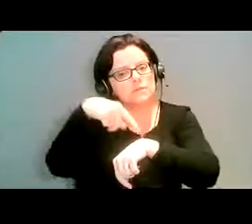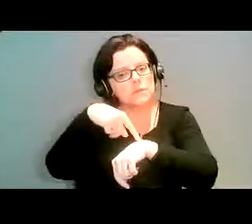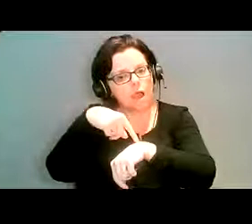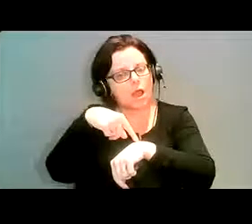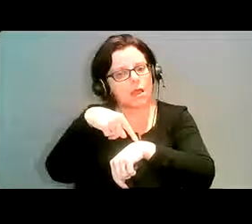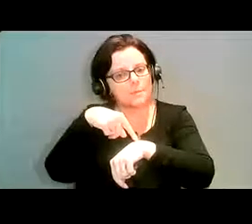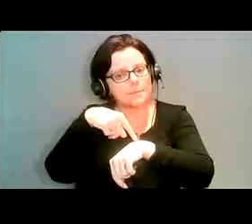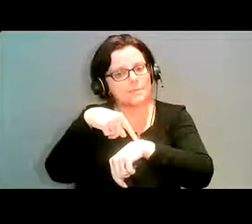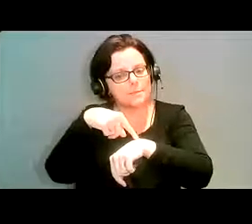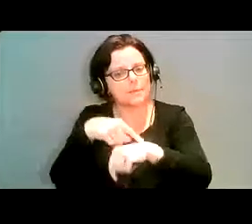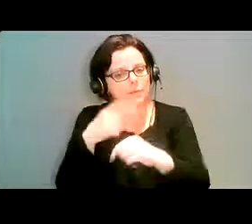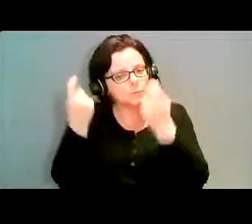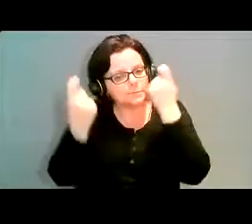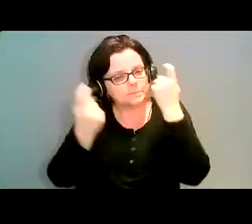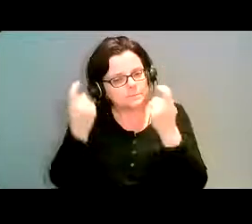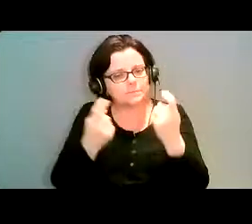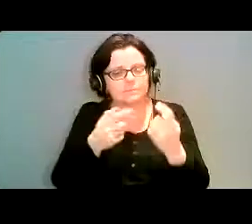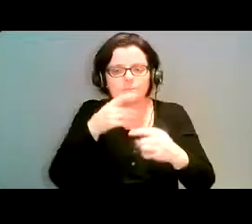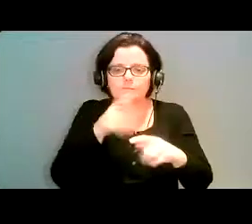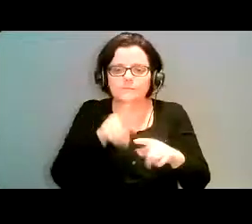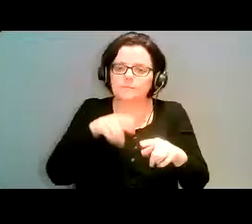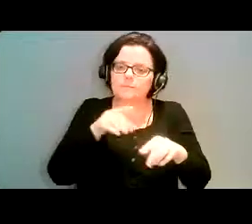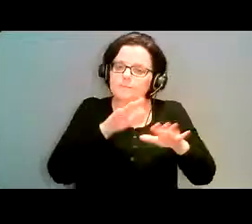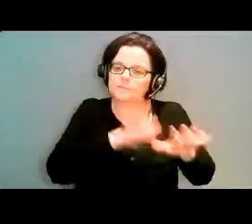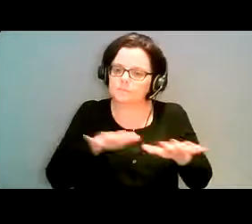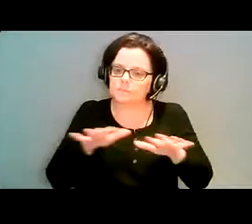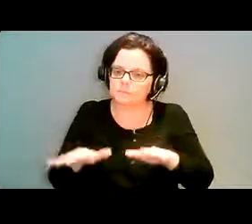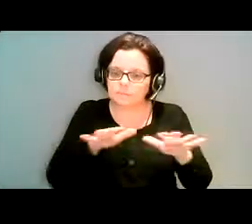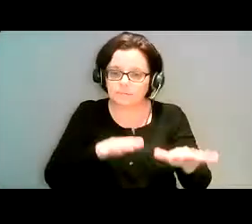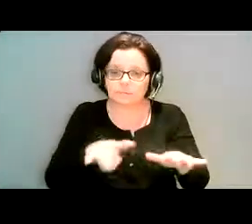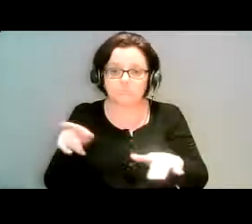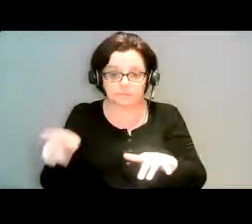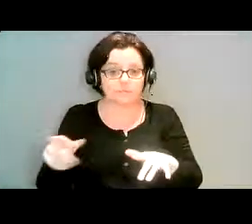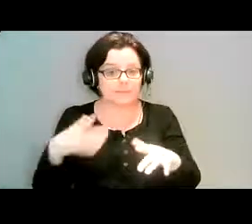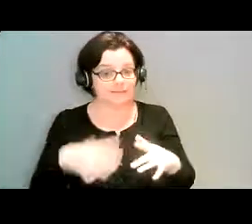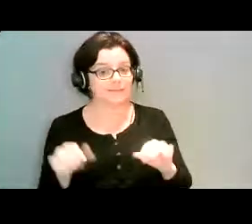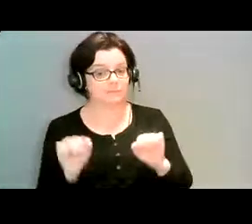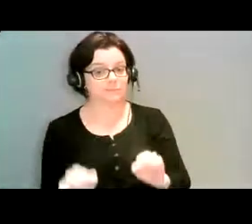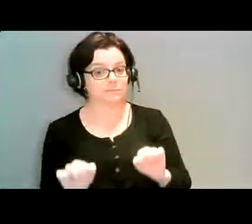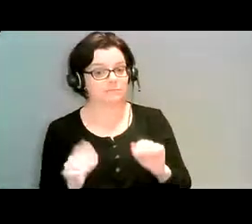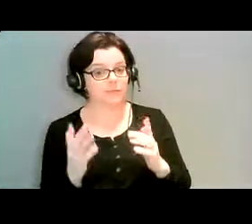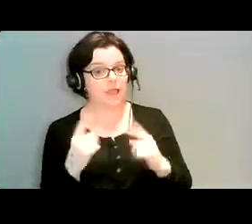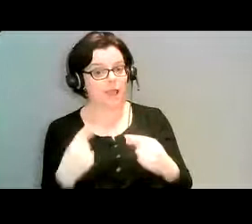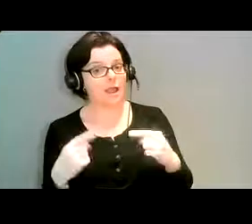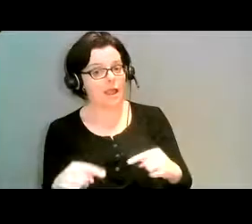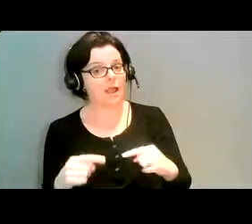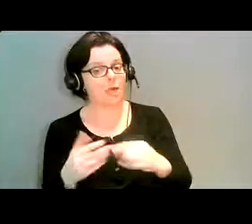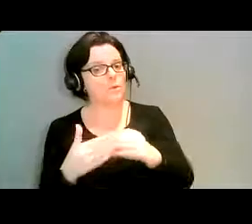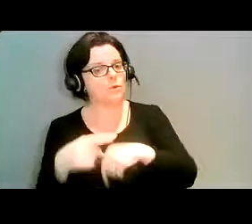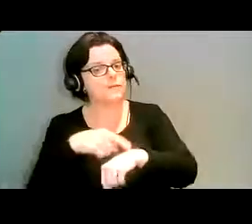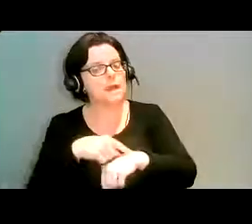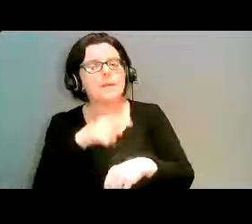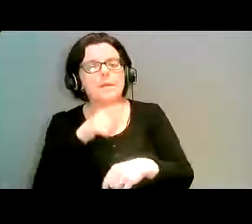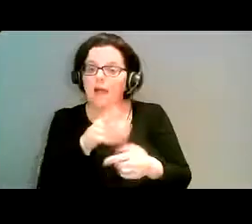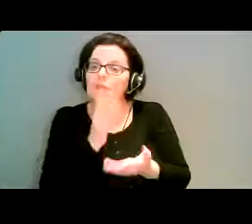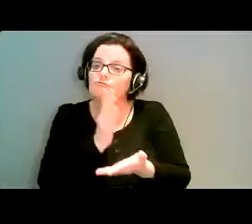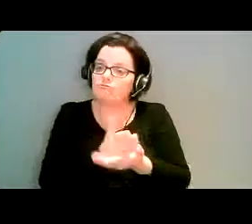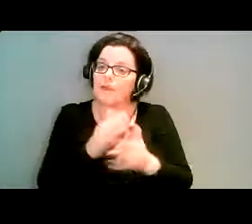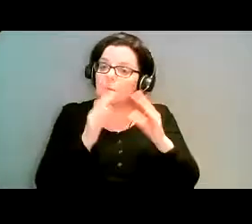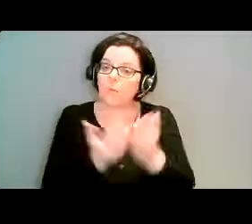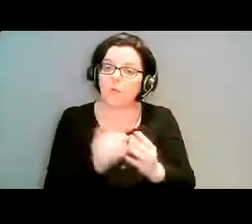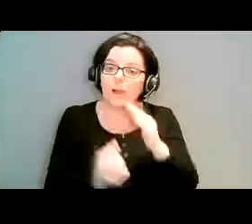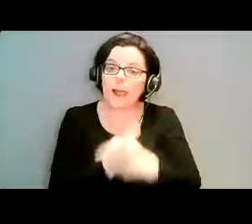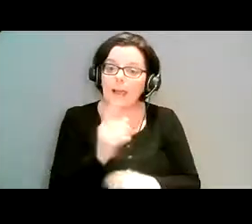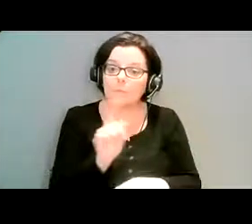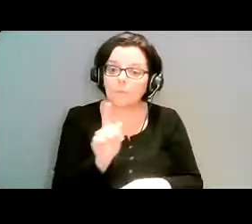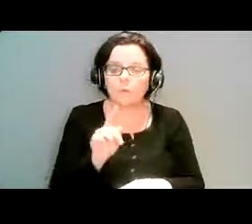think about answers, they should give you more time. The problem is, in reality, people don't ask for it. And what happens, as I said,